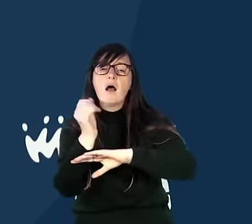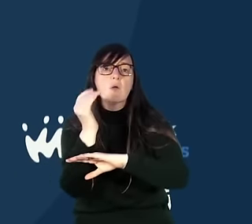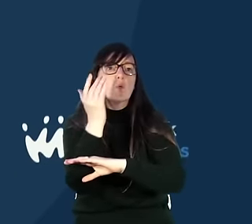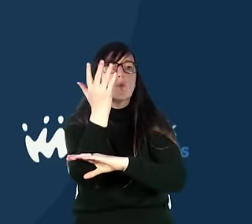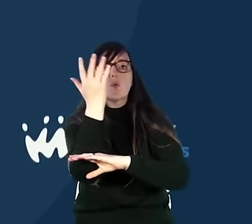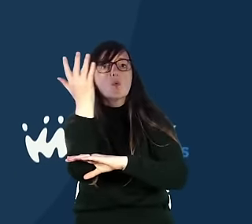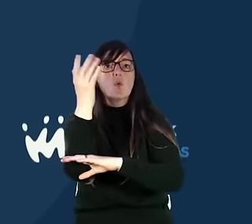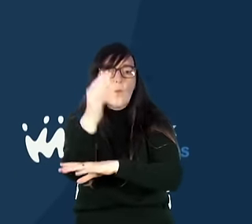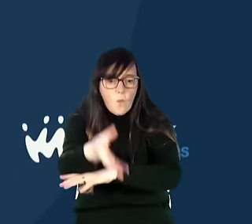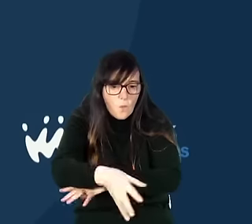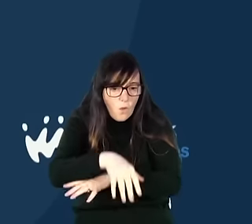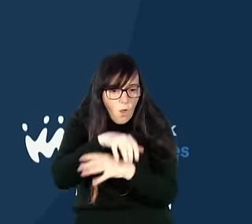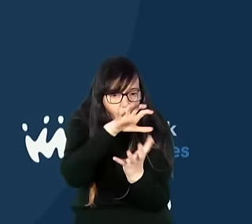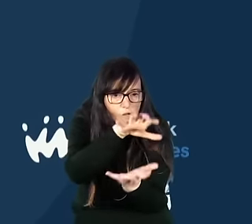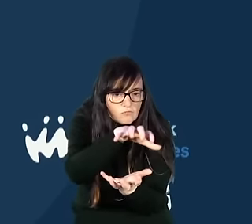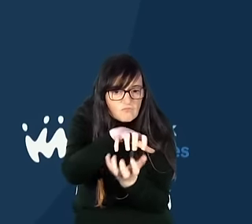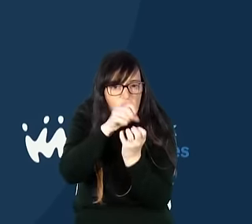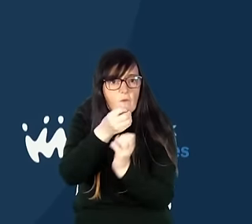it was so.